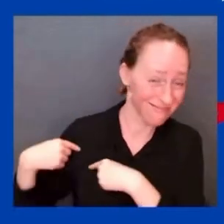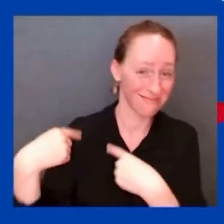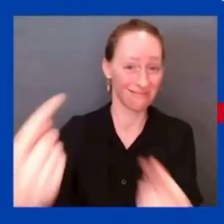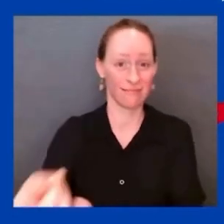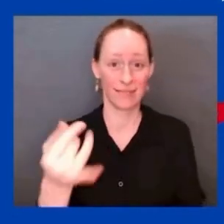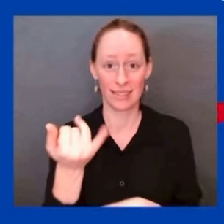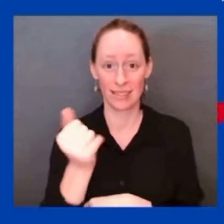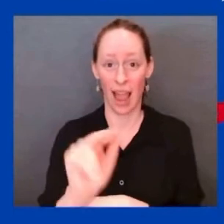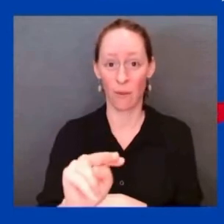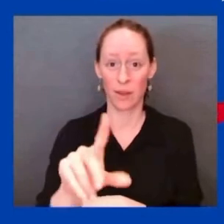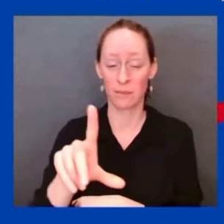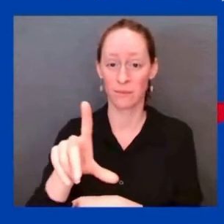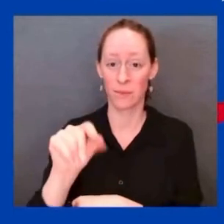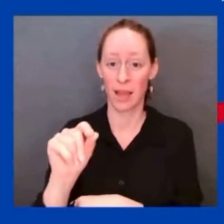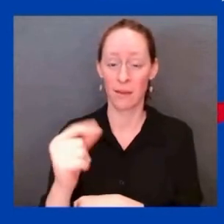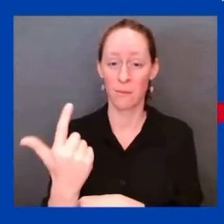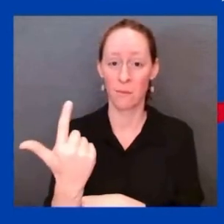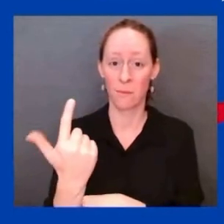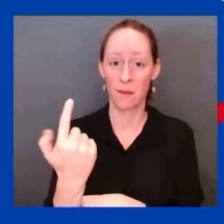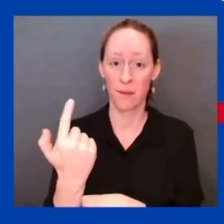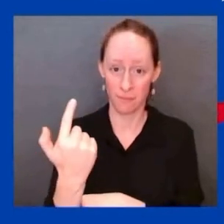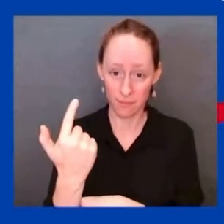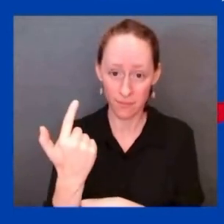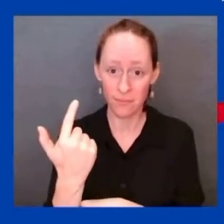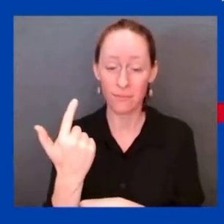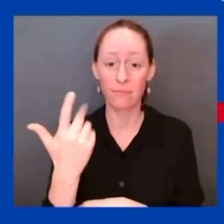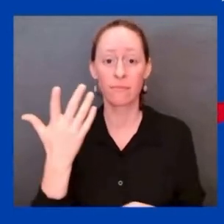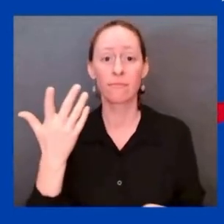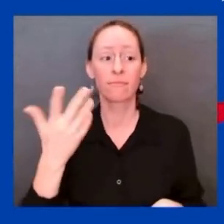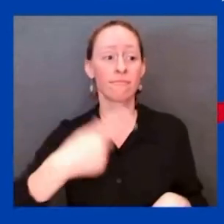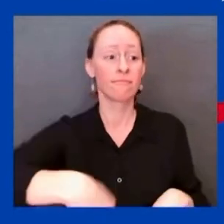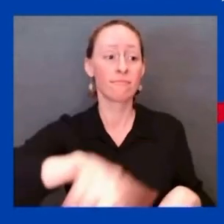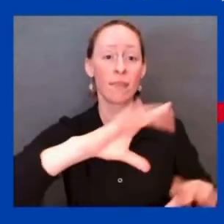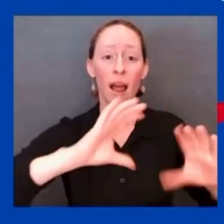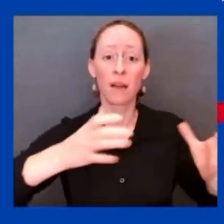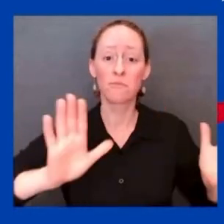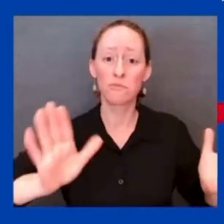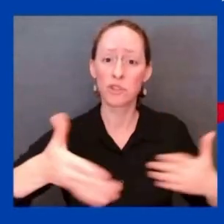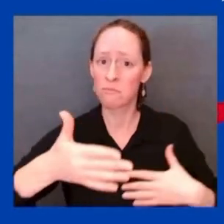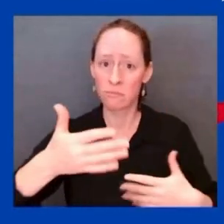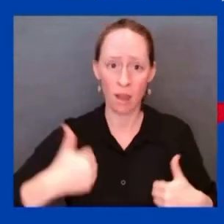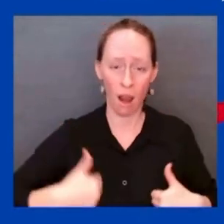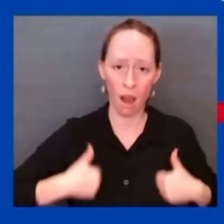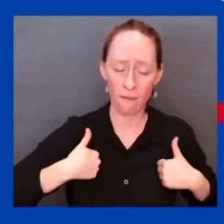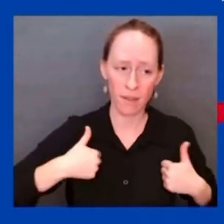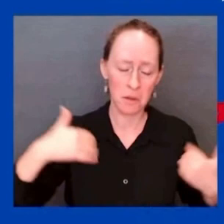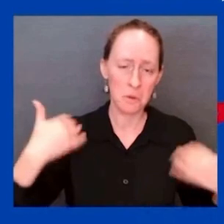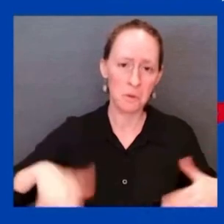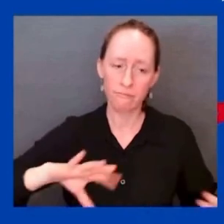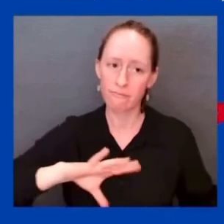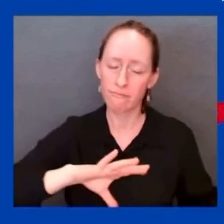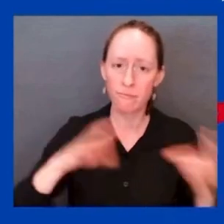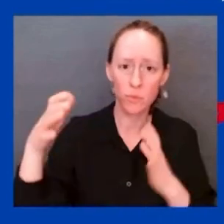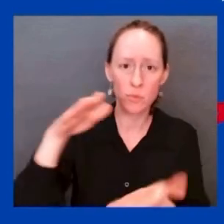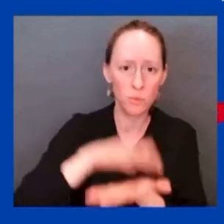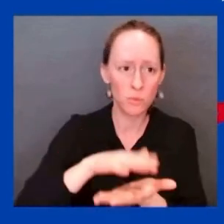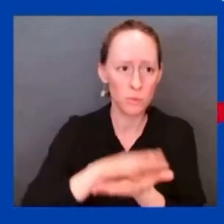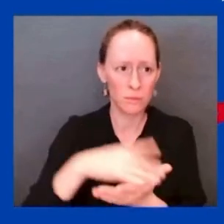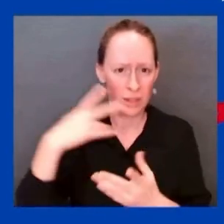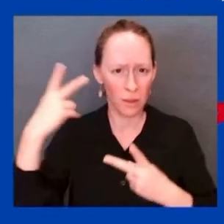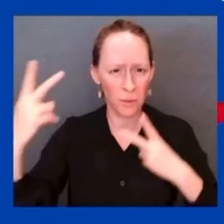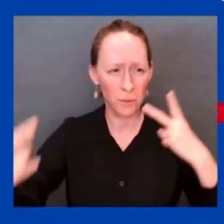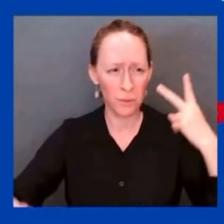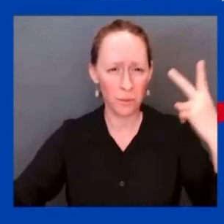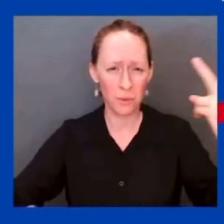communities every single day. This has been the most pro-public education,